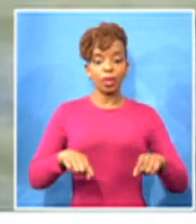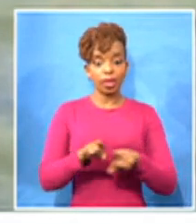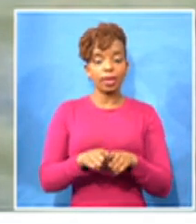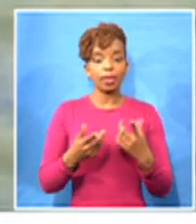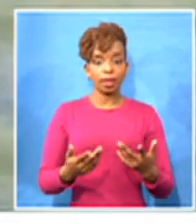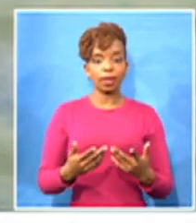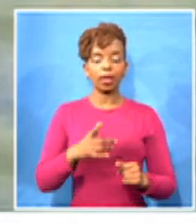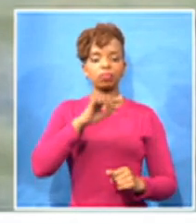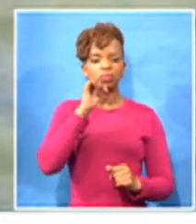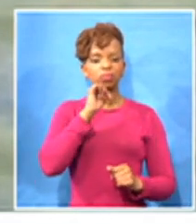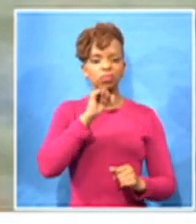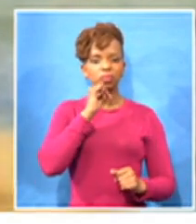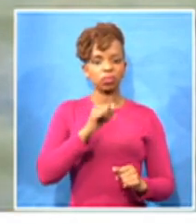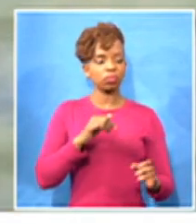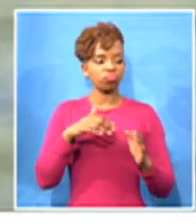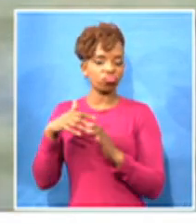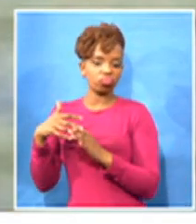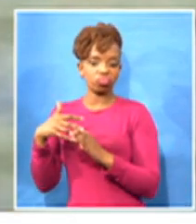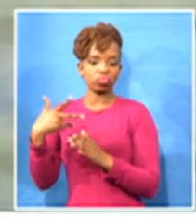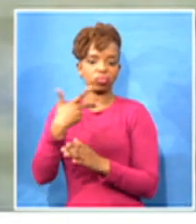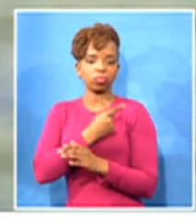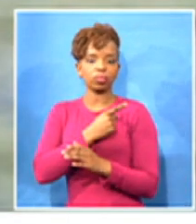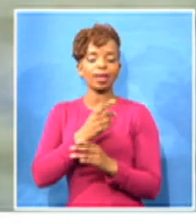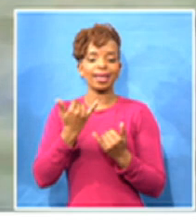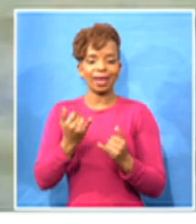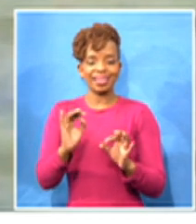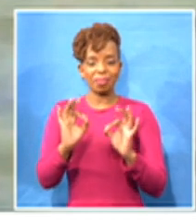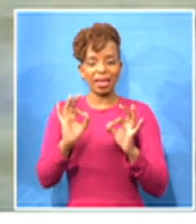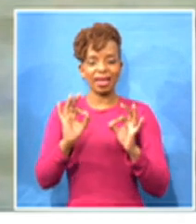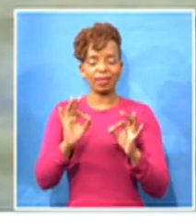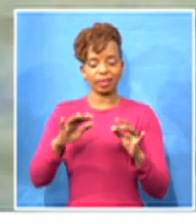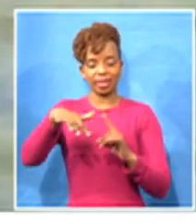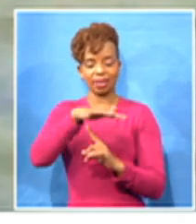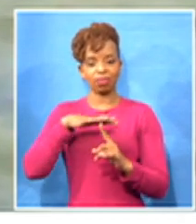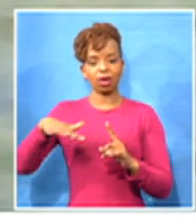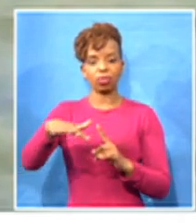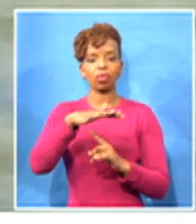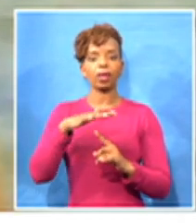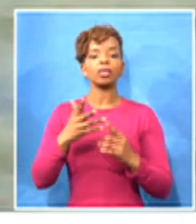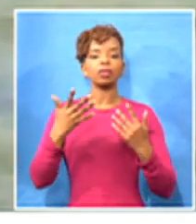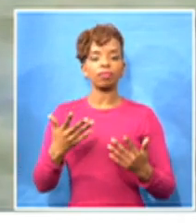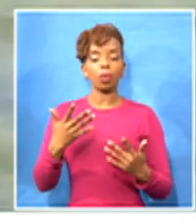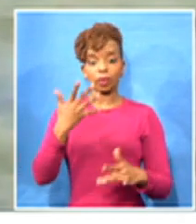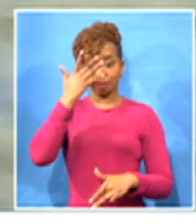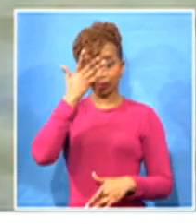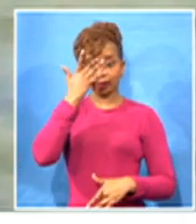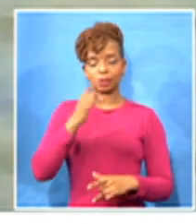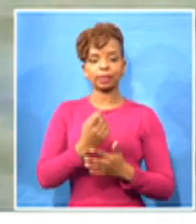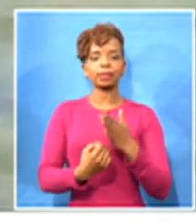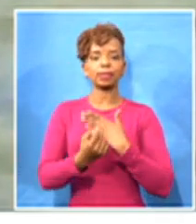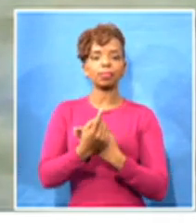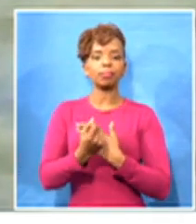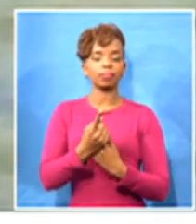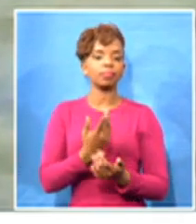too long, we are creating the perfect environment for outbreaks of diseases which are very